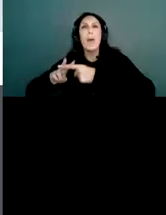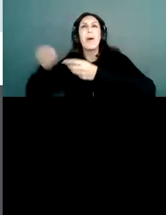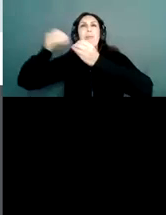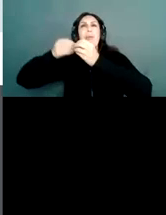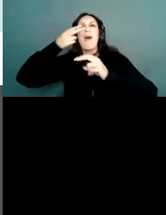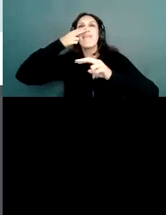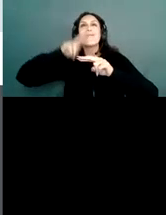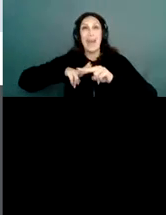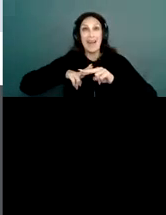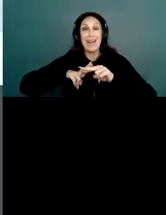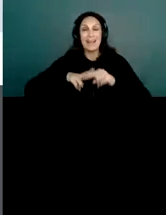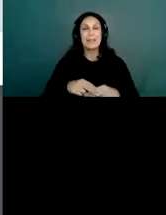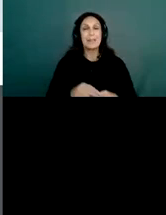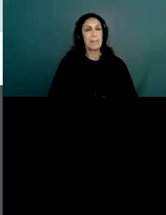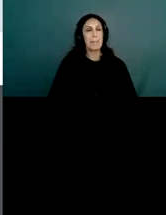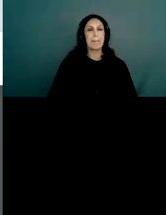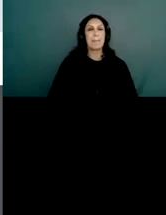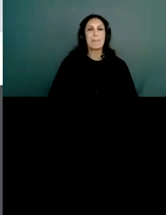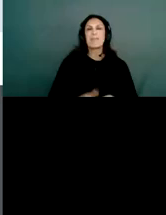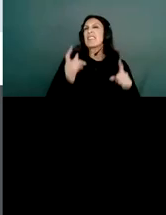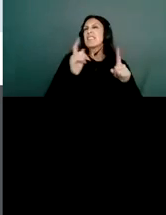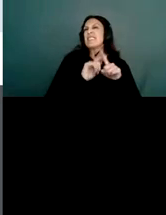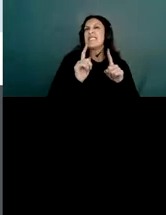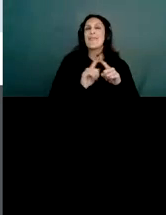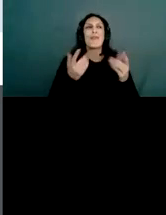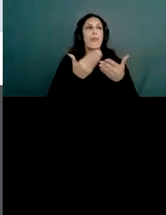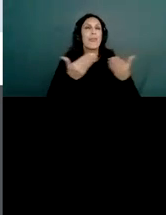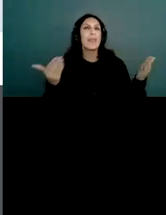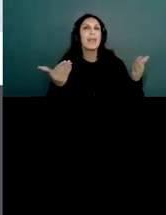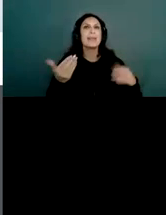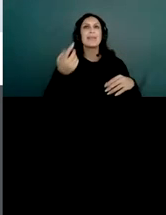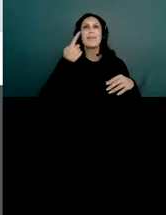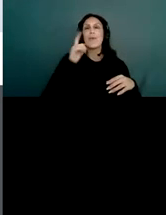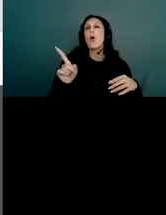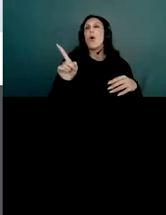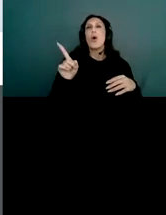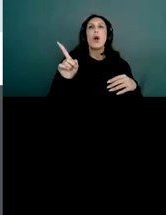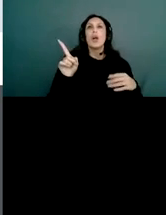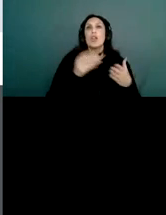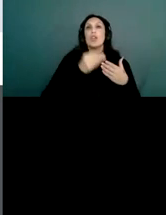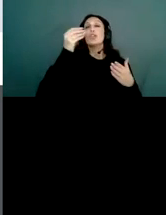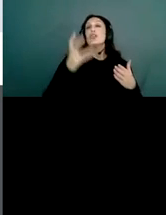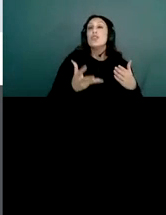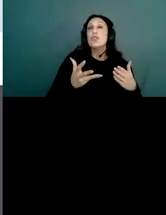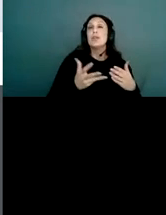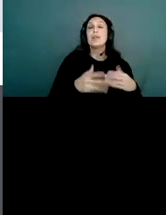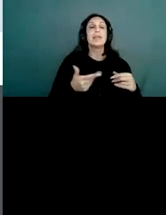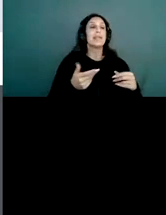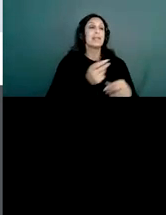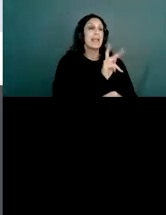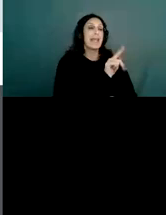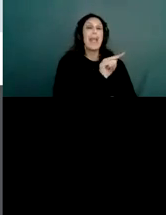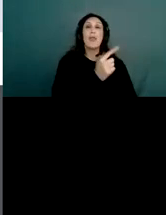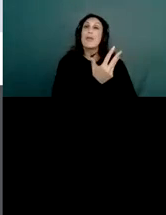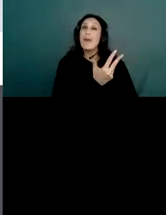have an awesome lightning bolt in it that's a little bit more for the adolescents, but also we need to still celebrate our wins with